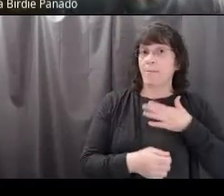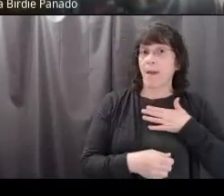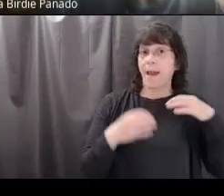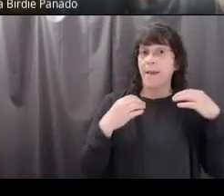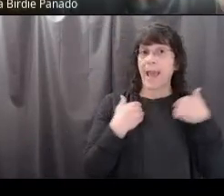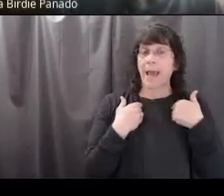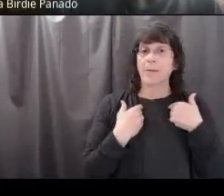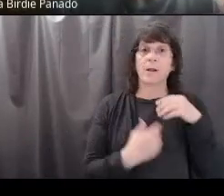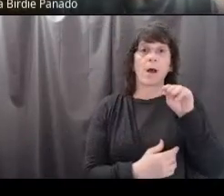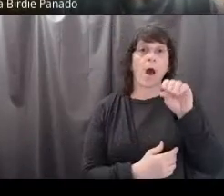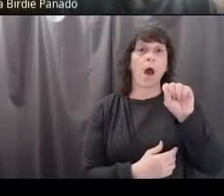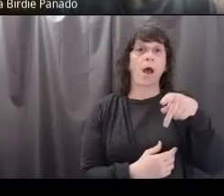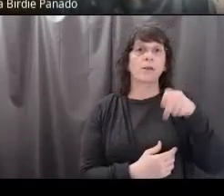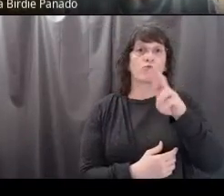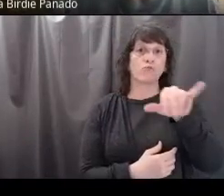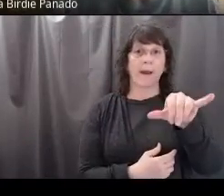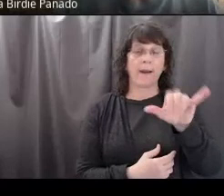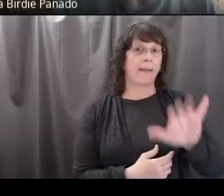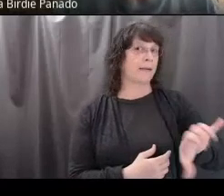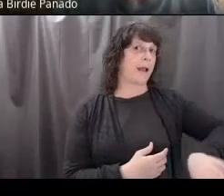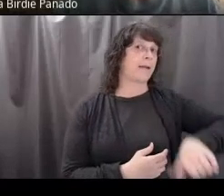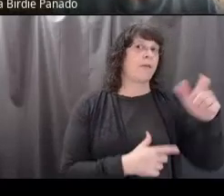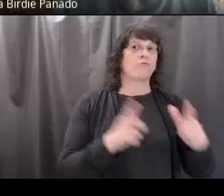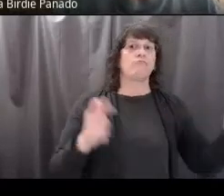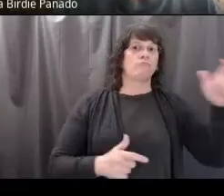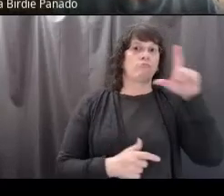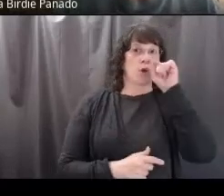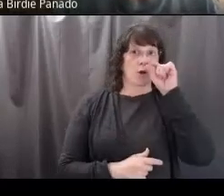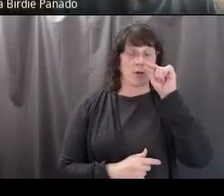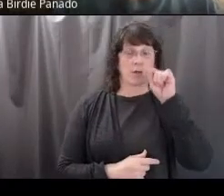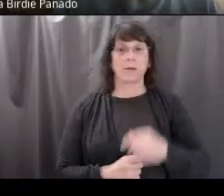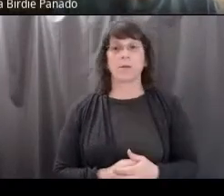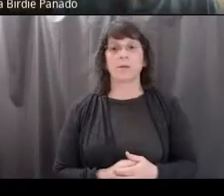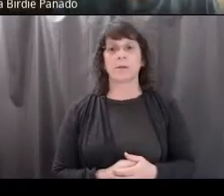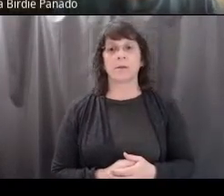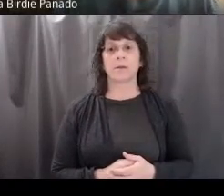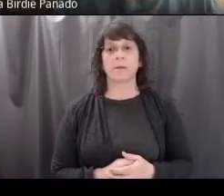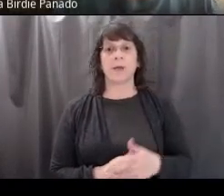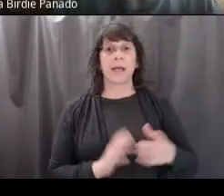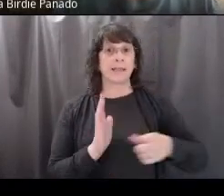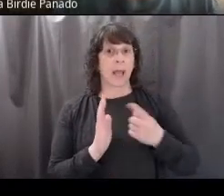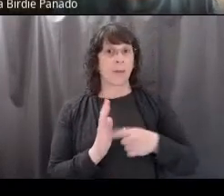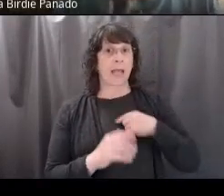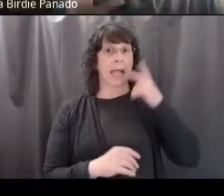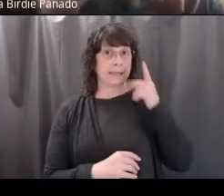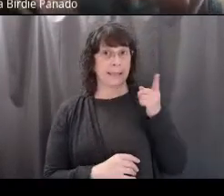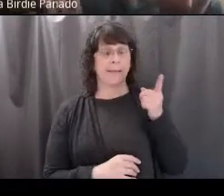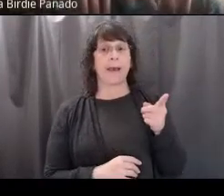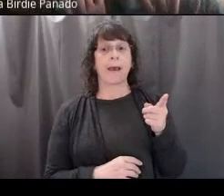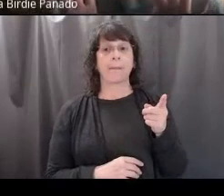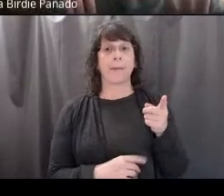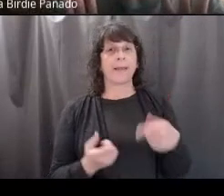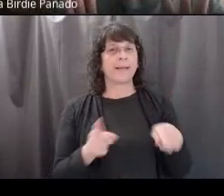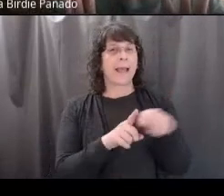an osprey. That is another larger bird. And I sometimes see them in the